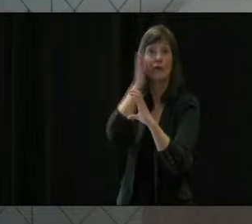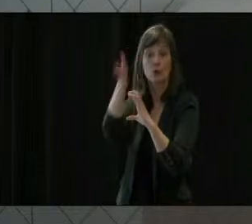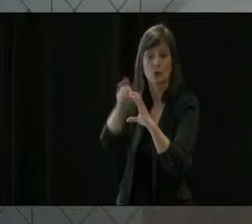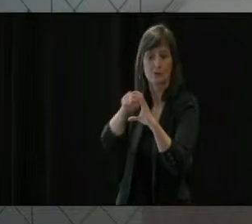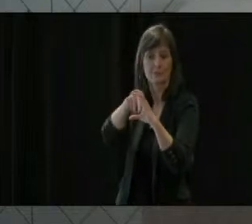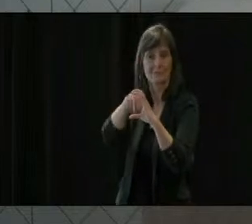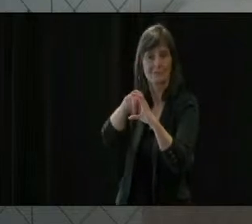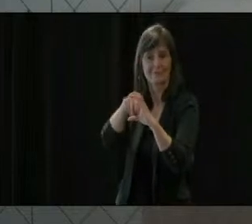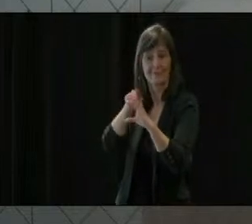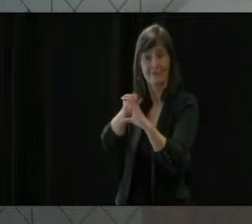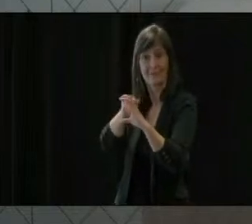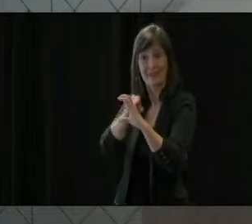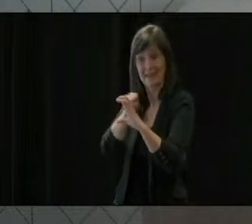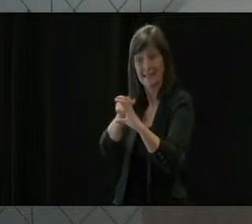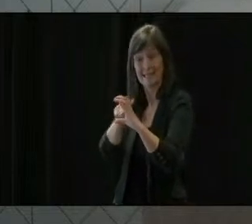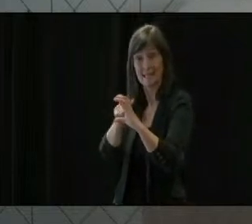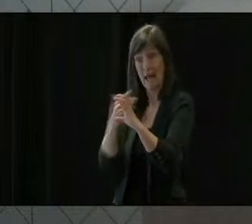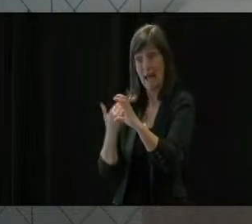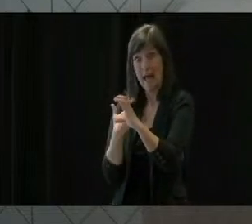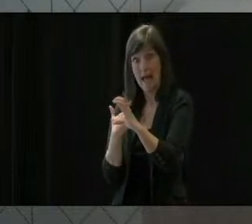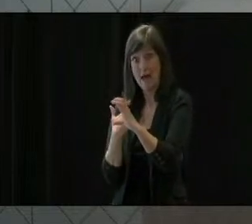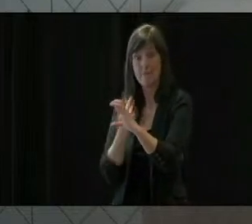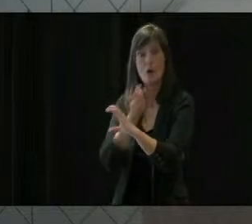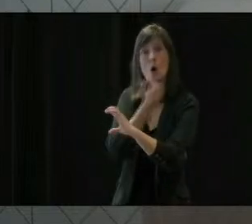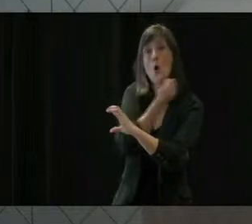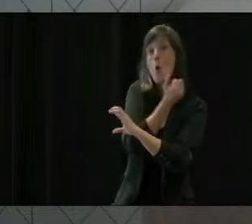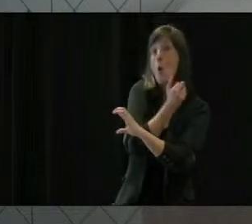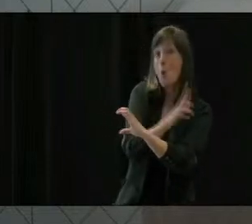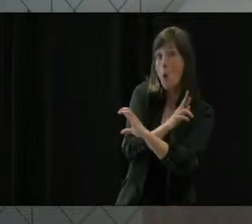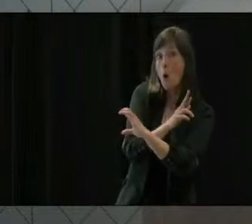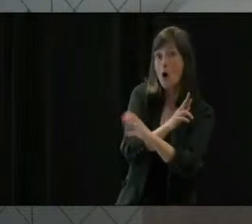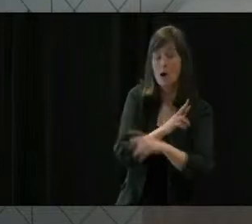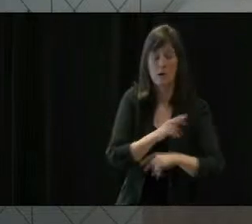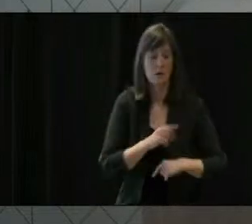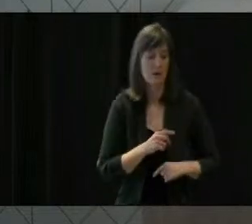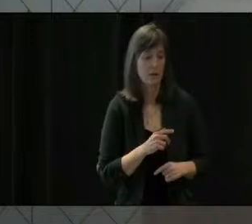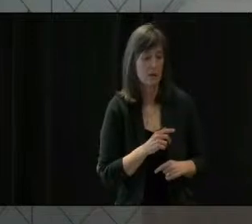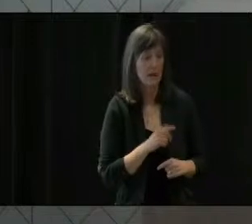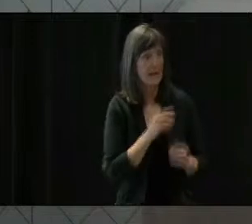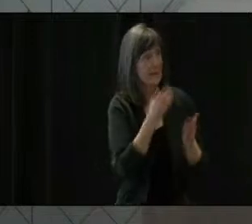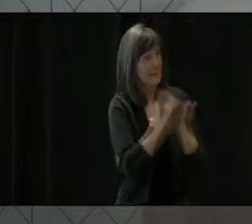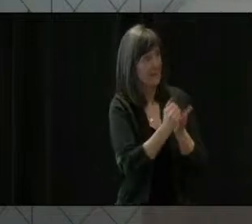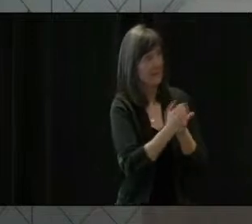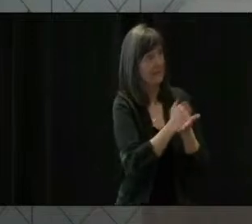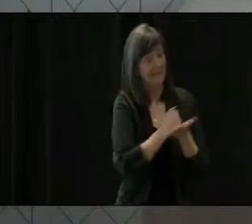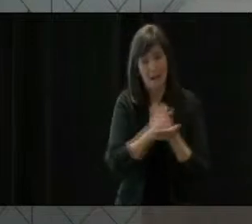to using these volatile revenues to simply pay down as much debt as possible?